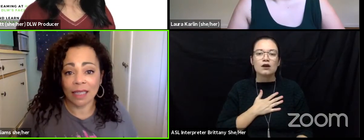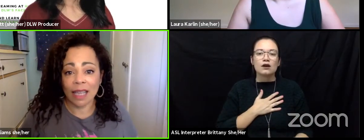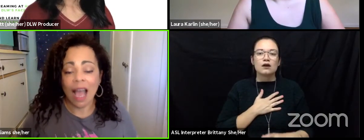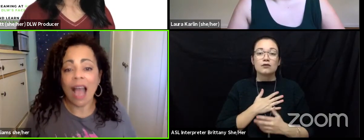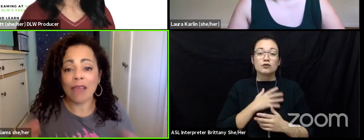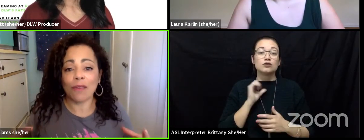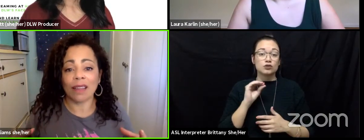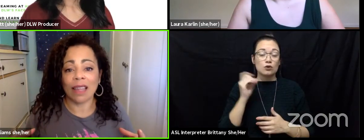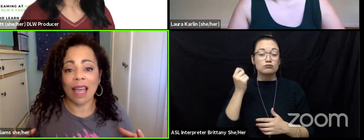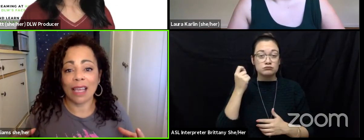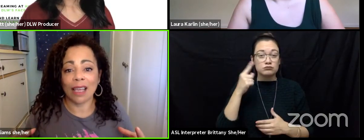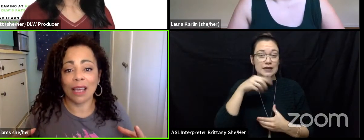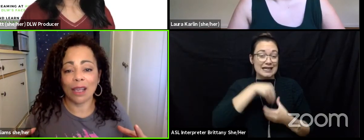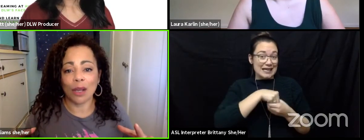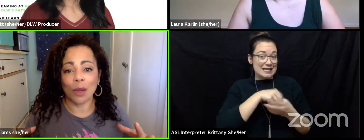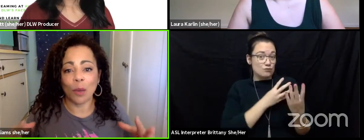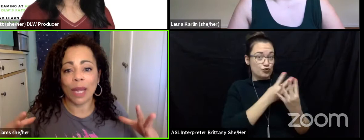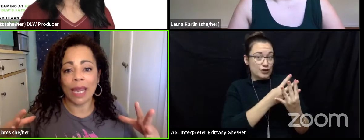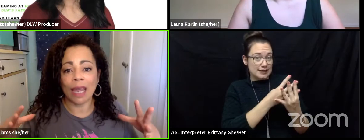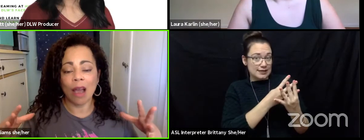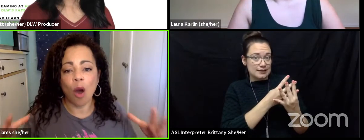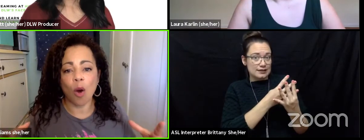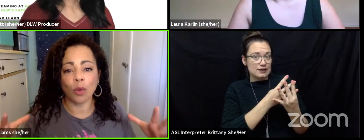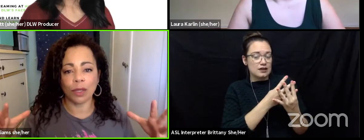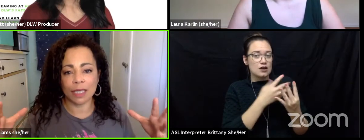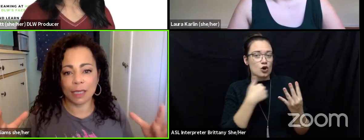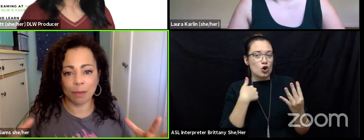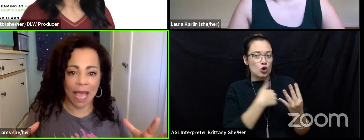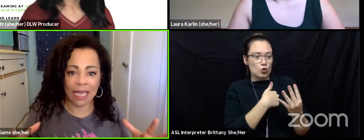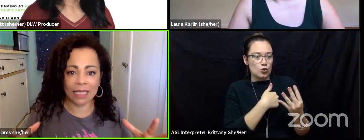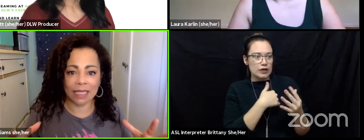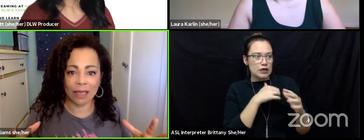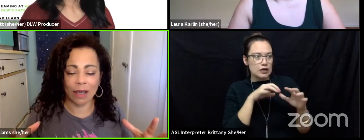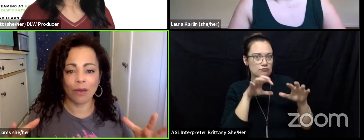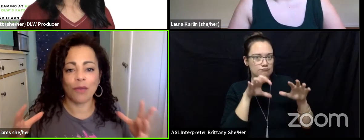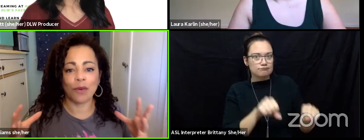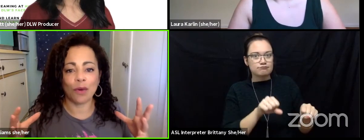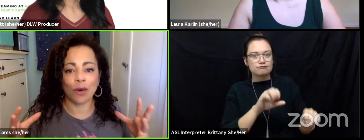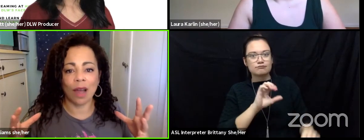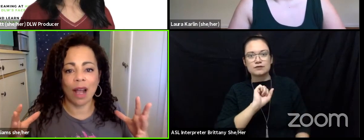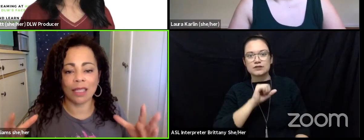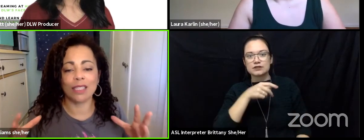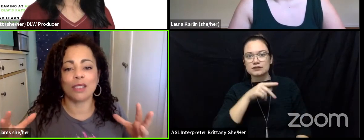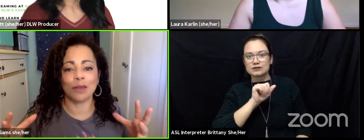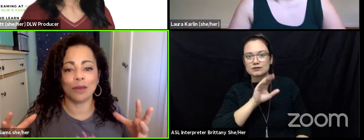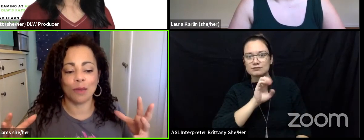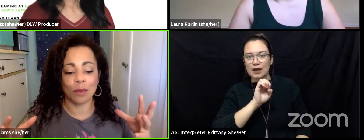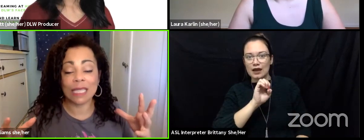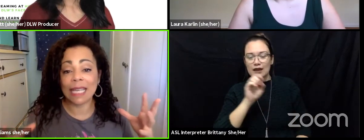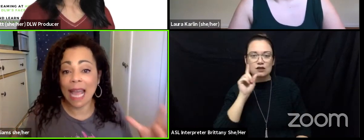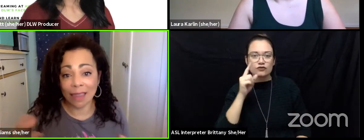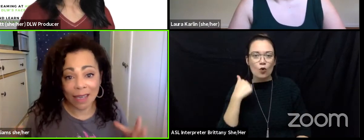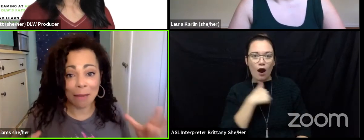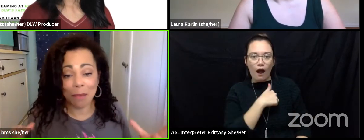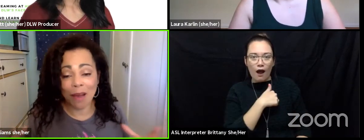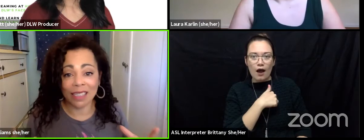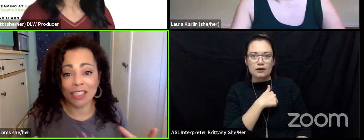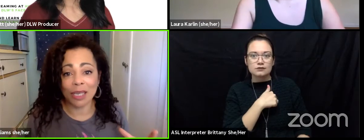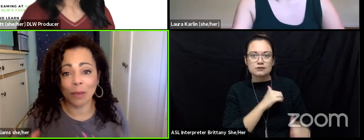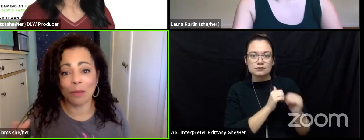prison, I feel like, you know, we hold the space for us to, together